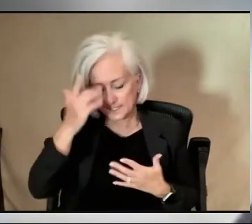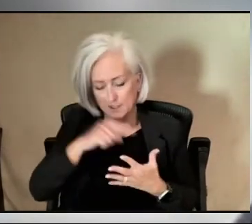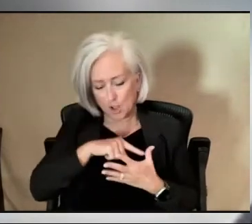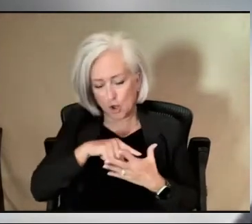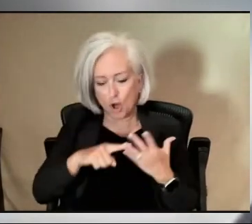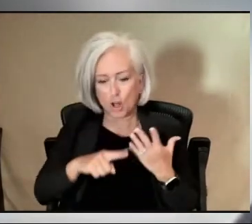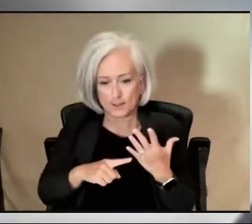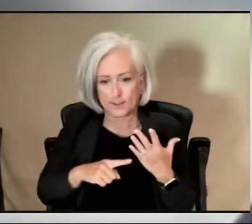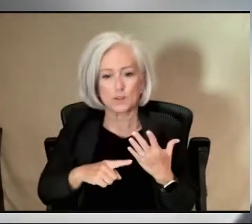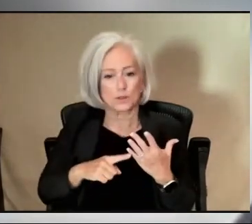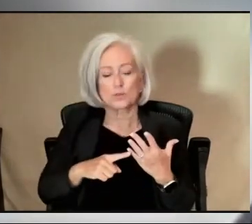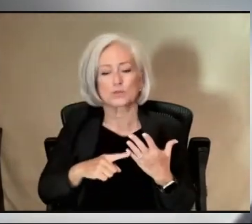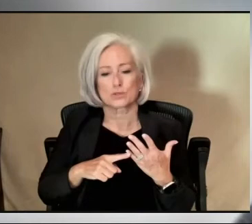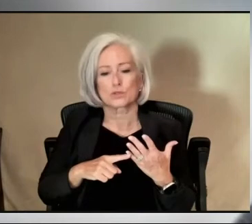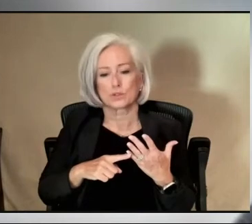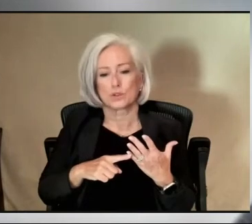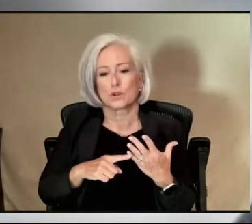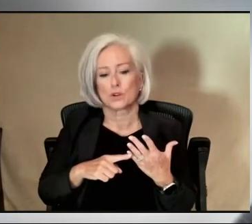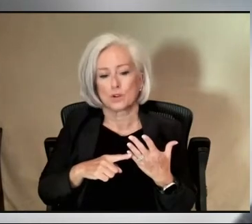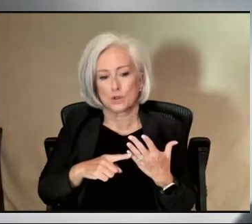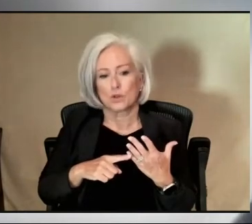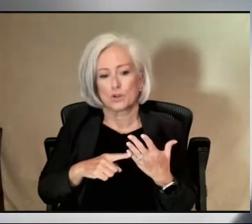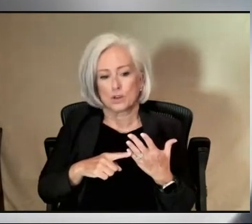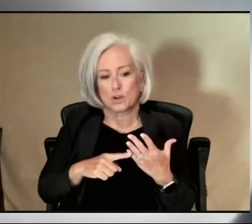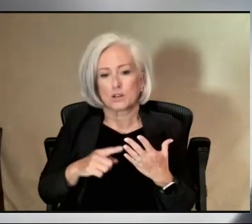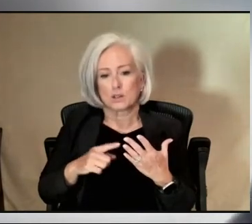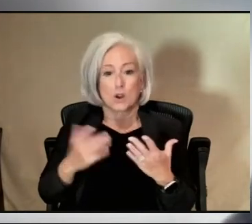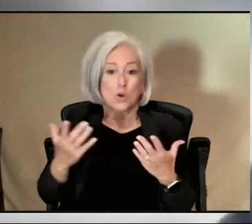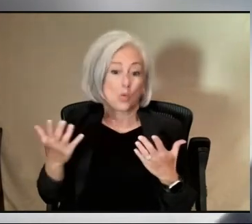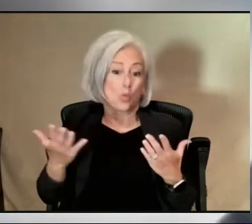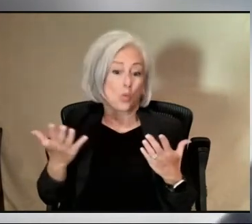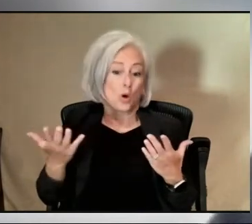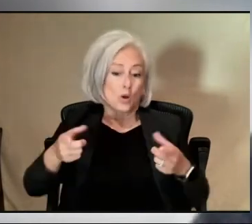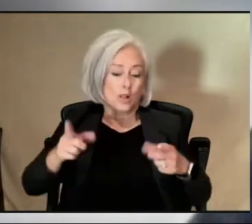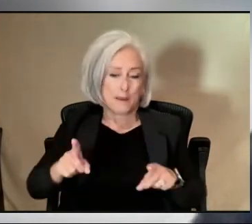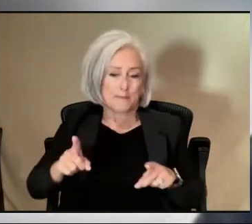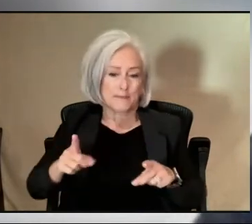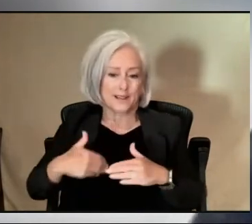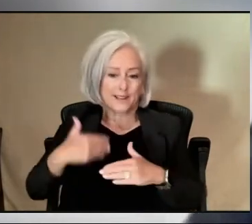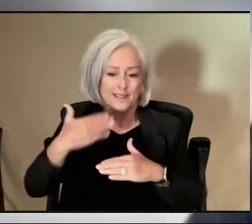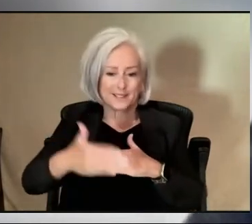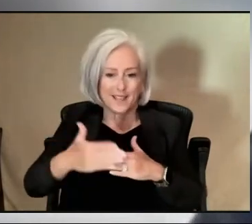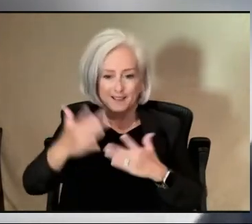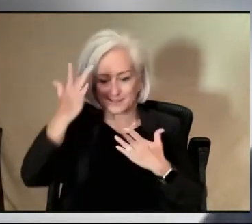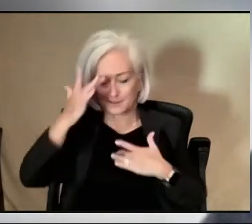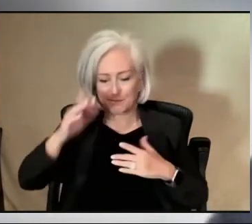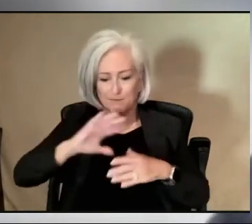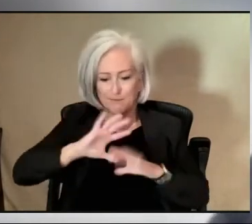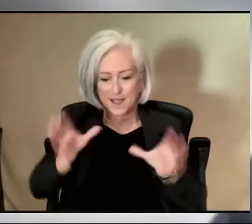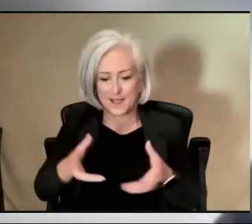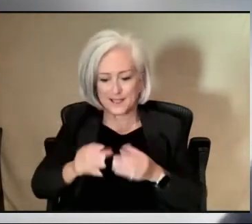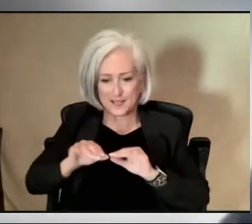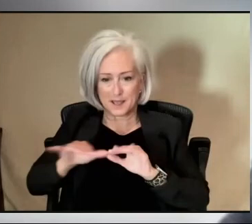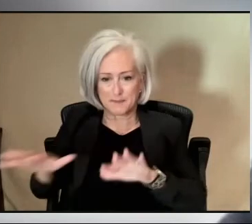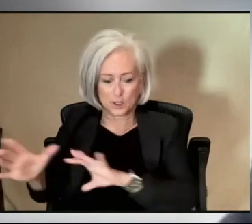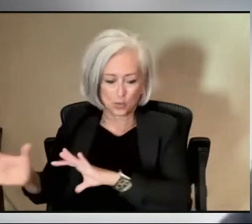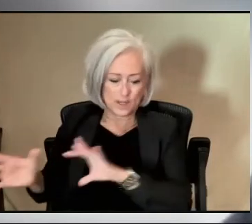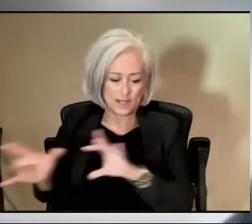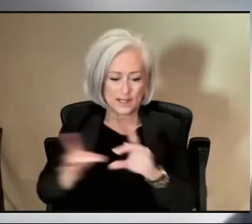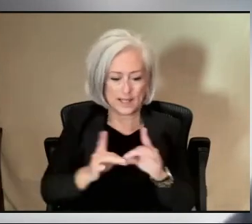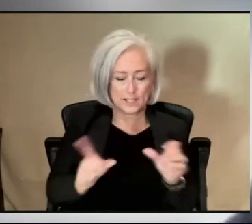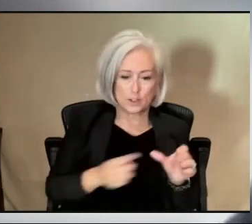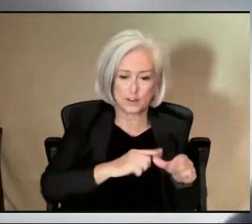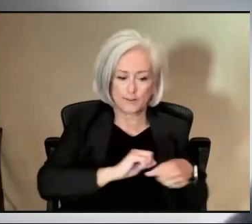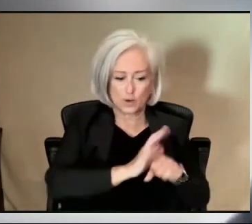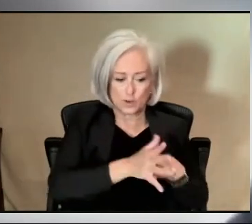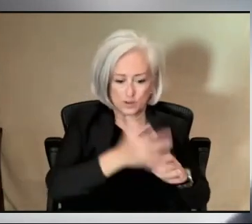I think are going to be, the next pandemic, if you will, related to the original pandemic, and that is